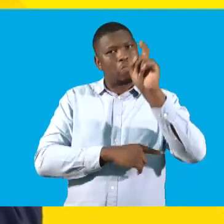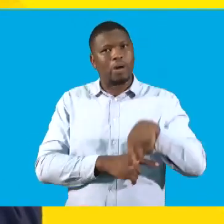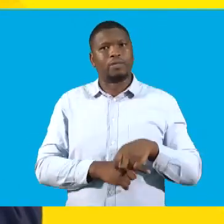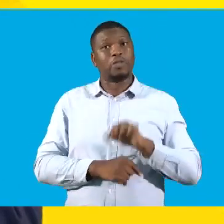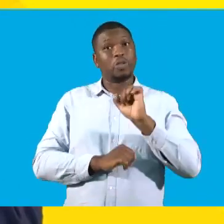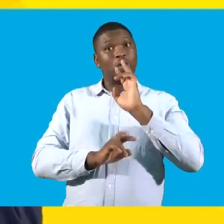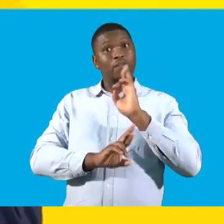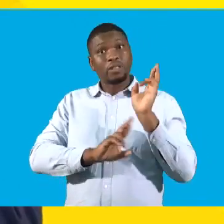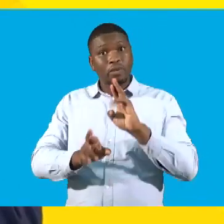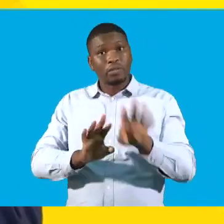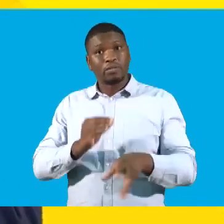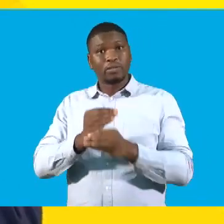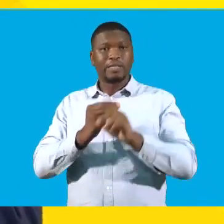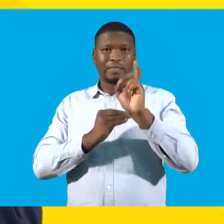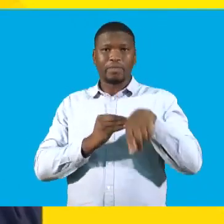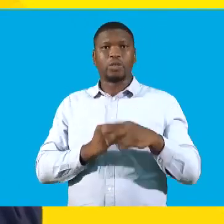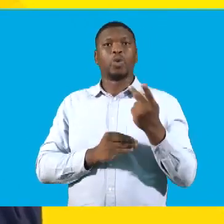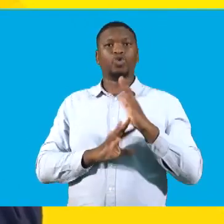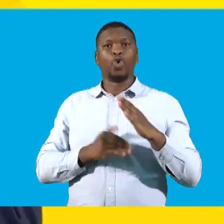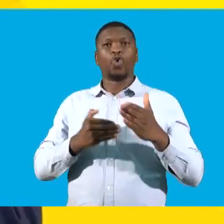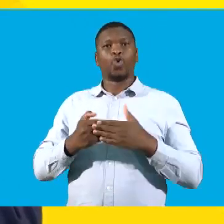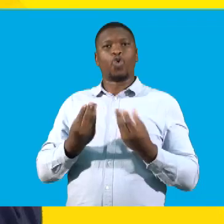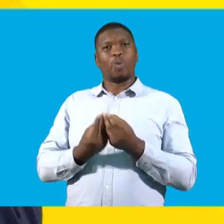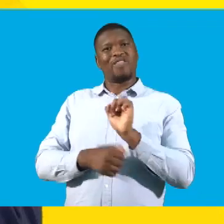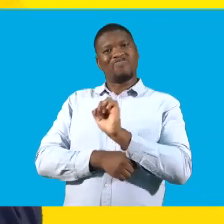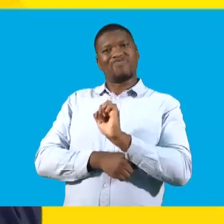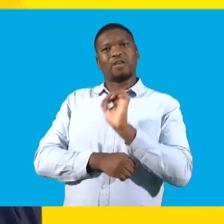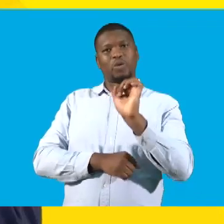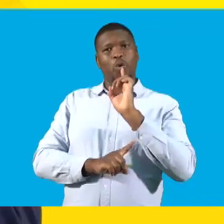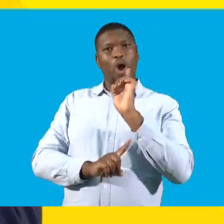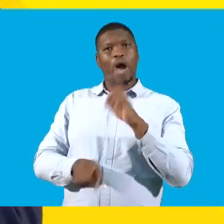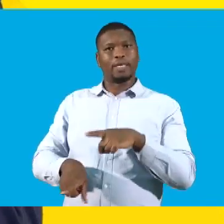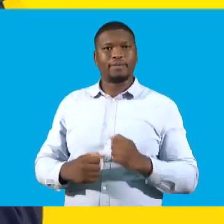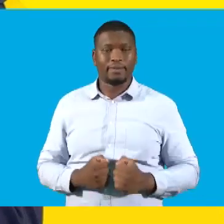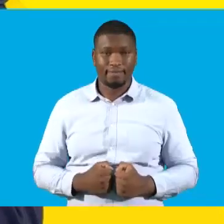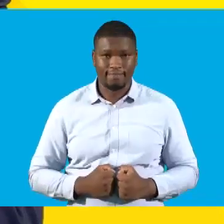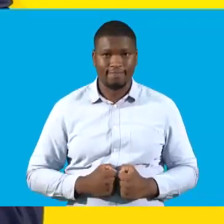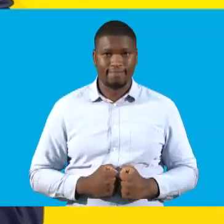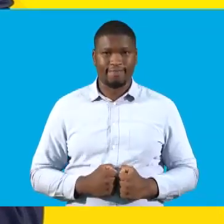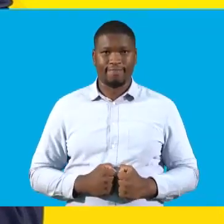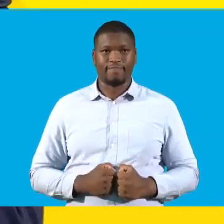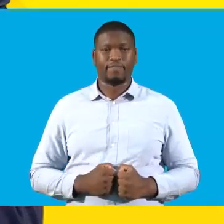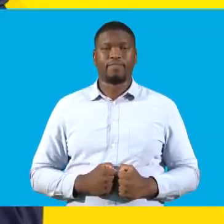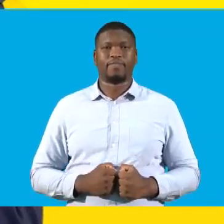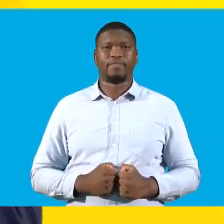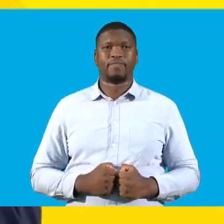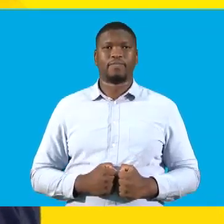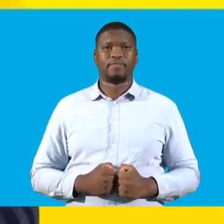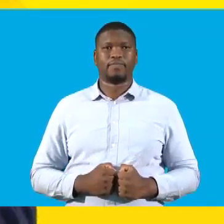poem in your response and conclude with that in your answer.